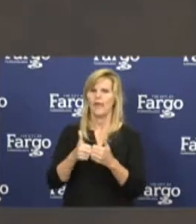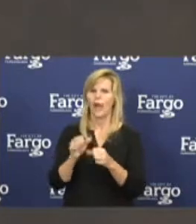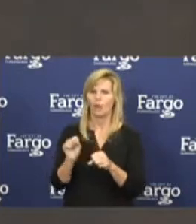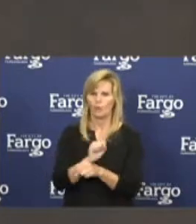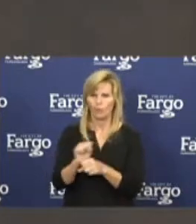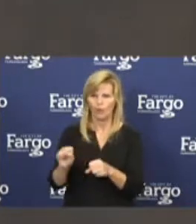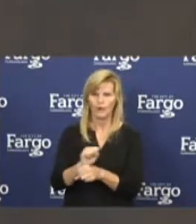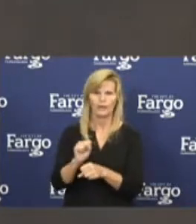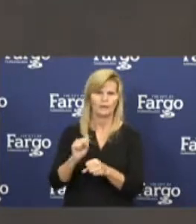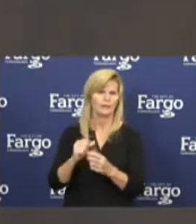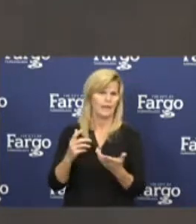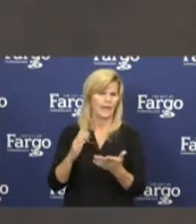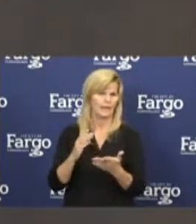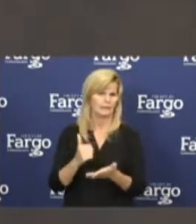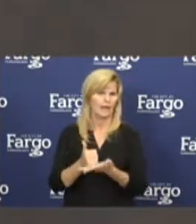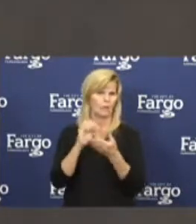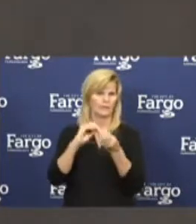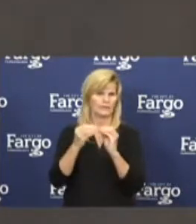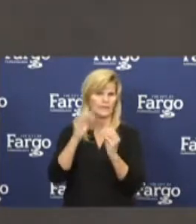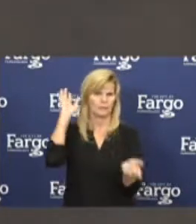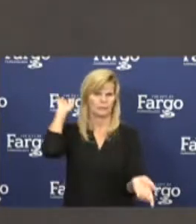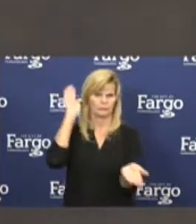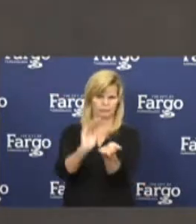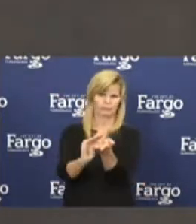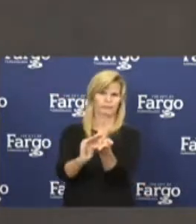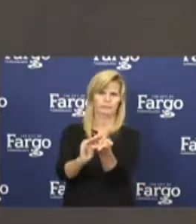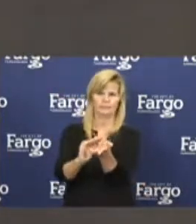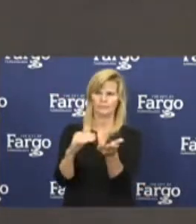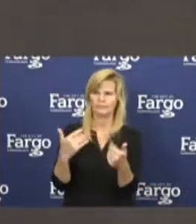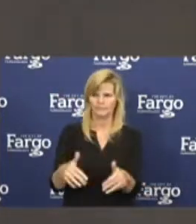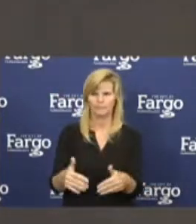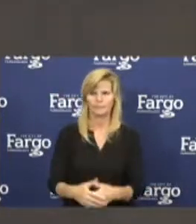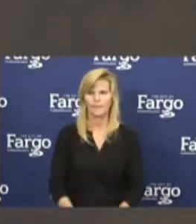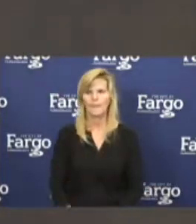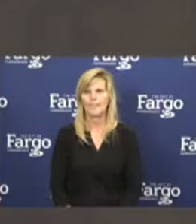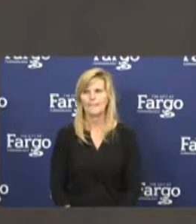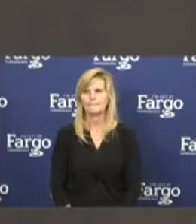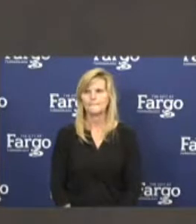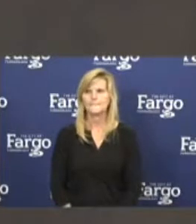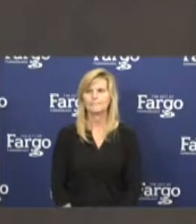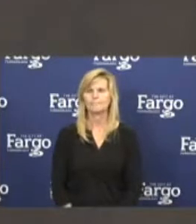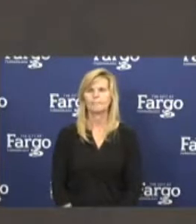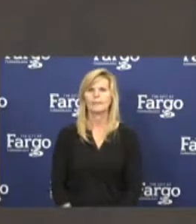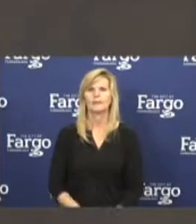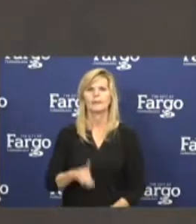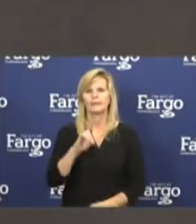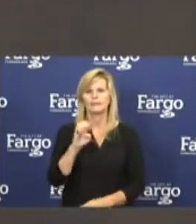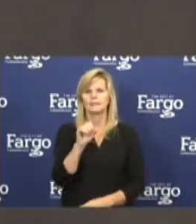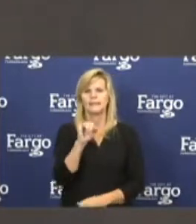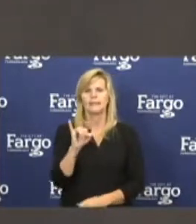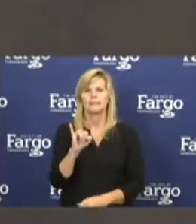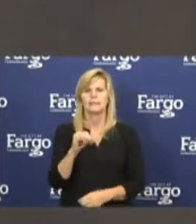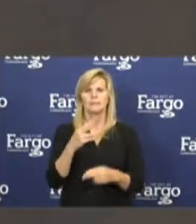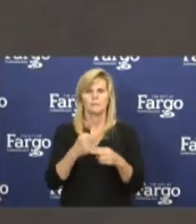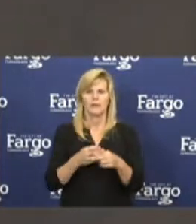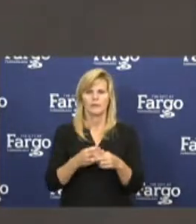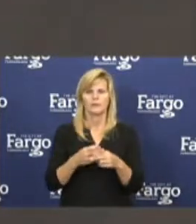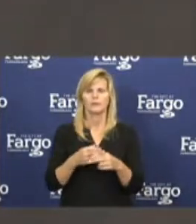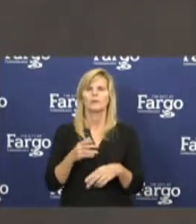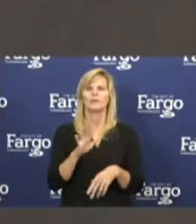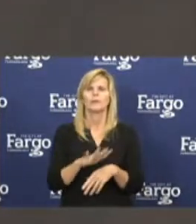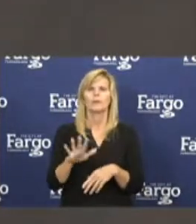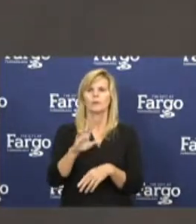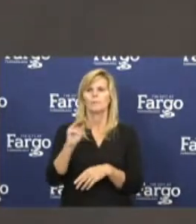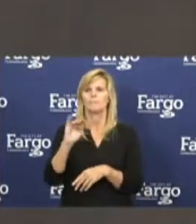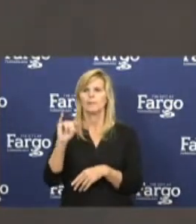have done get the numbers down. Contact tracing really does work. As DESI mentioned today, there's some communities in the United States and in